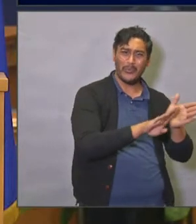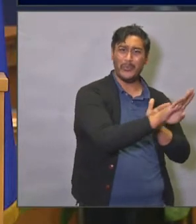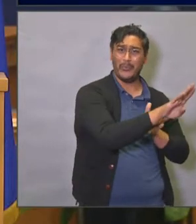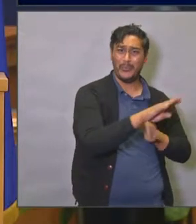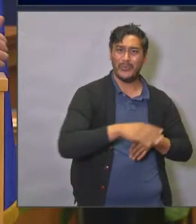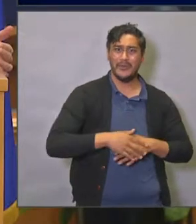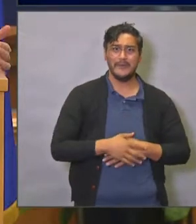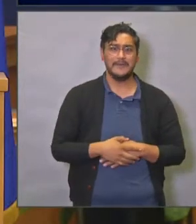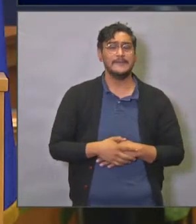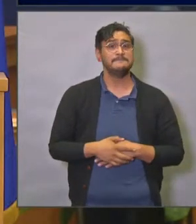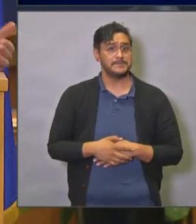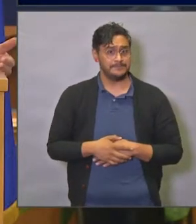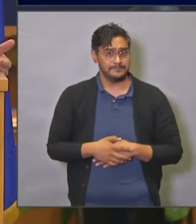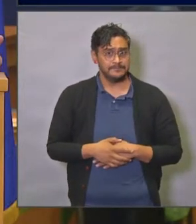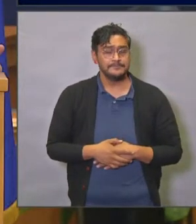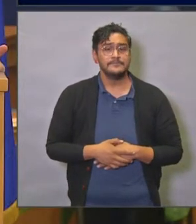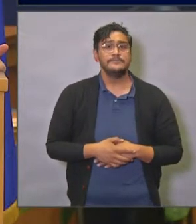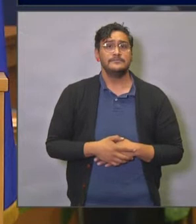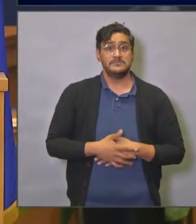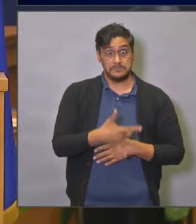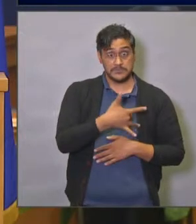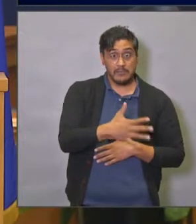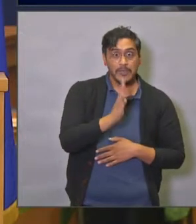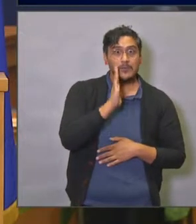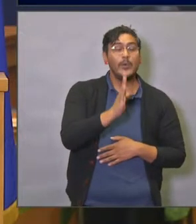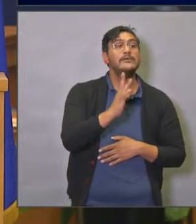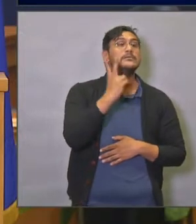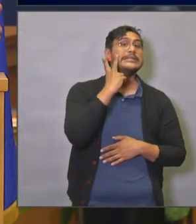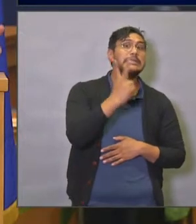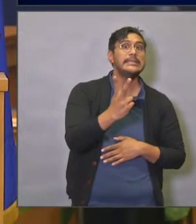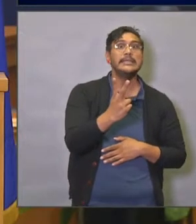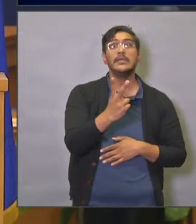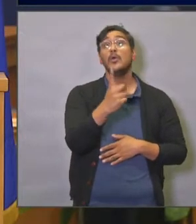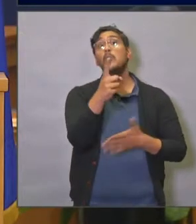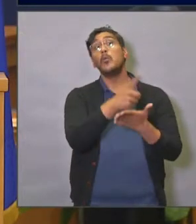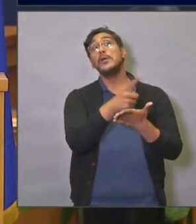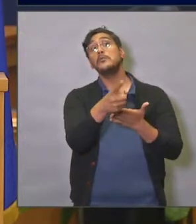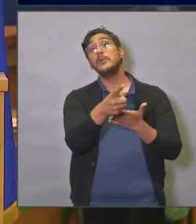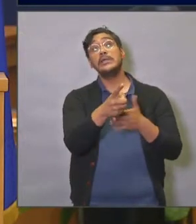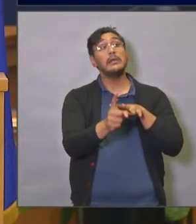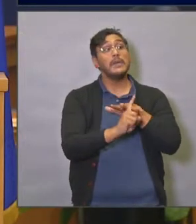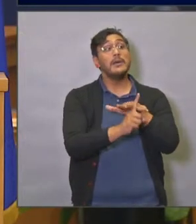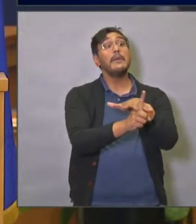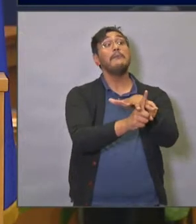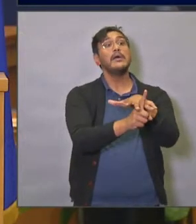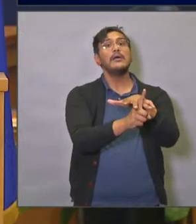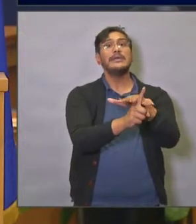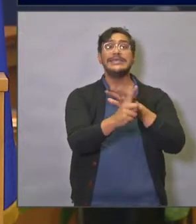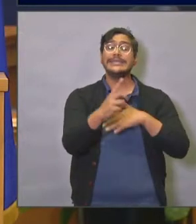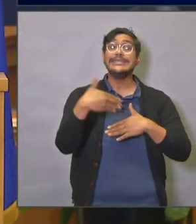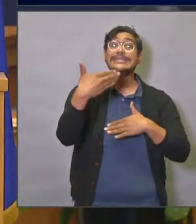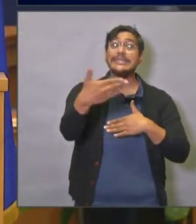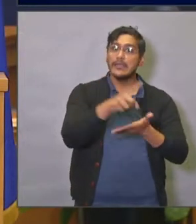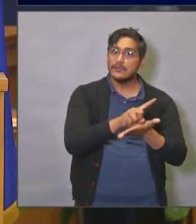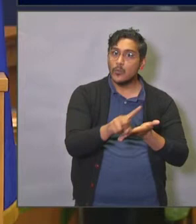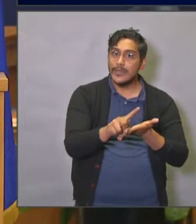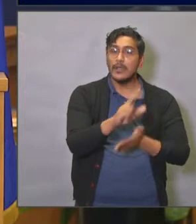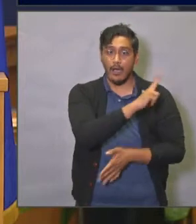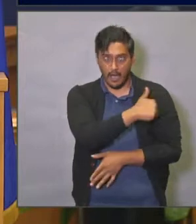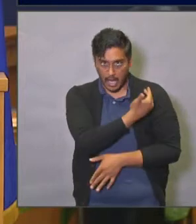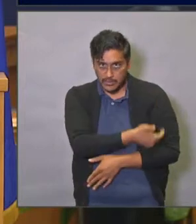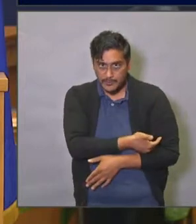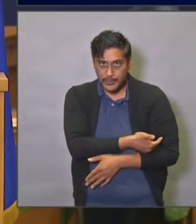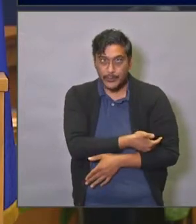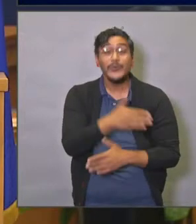when, another week or two later, you start seeing an increase in hospitalizations, and then that often is followed by, unfortunately,